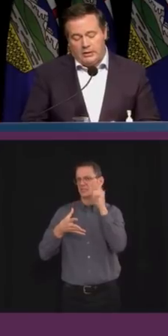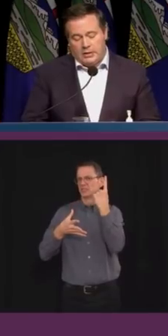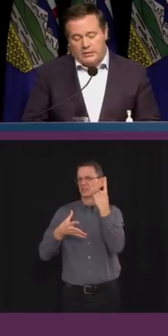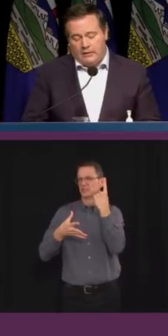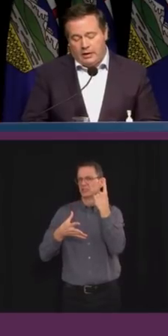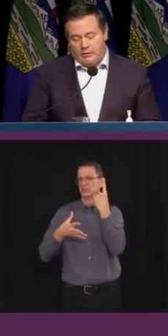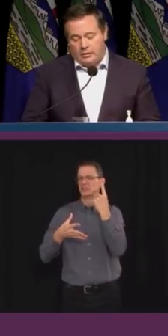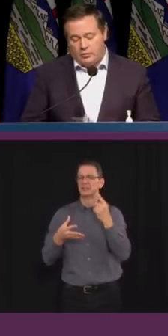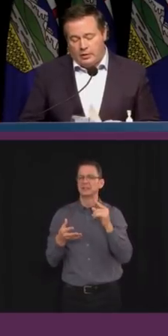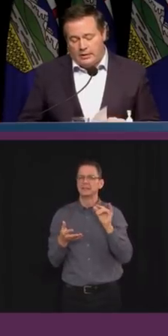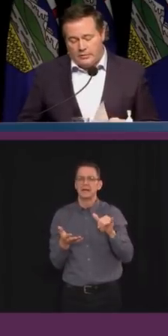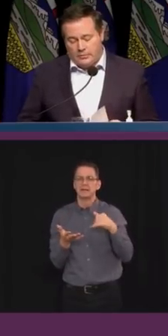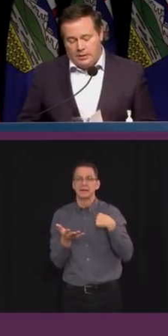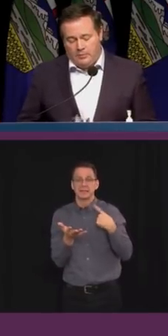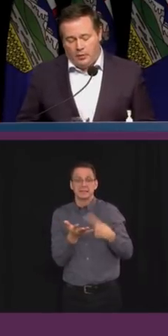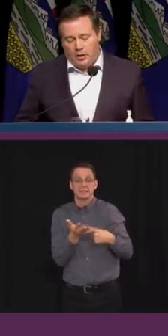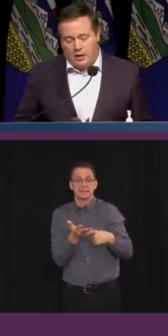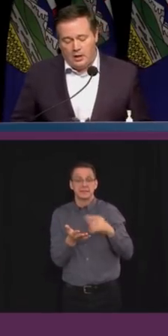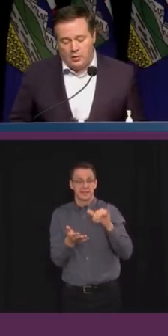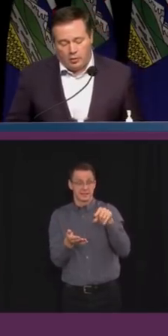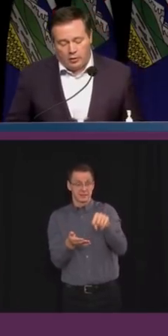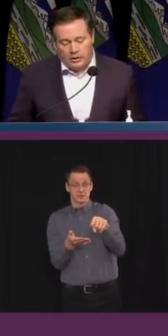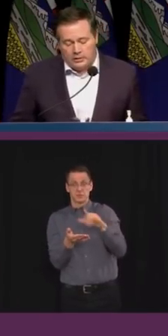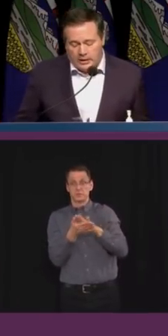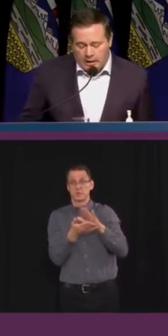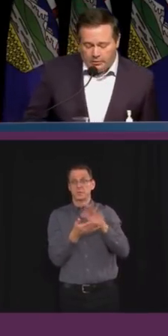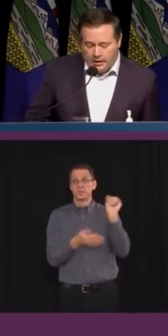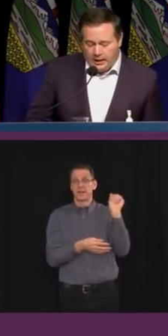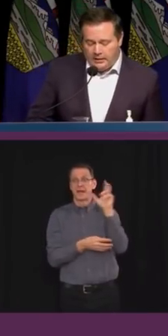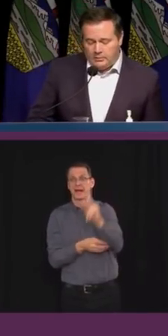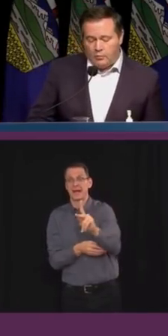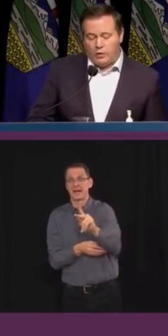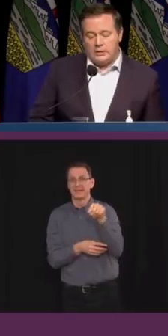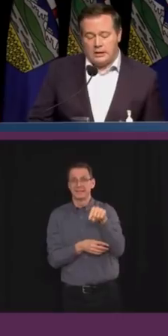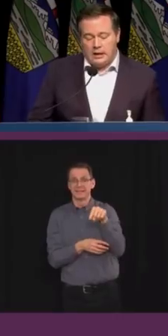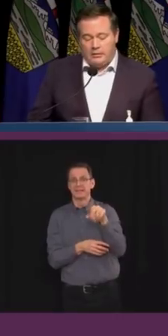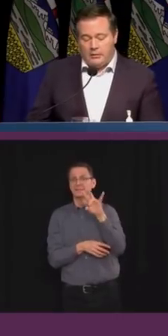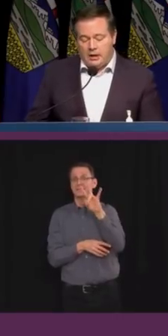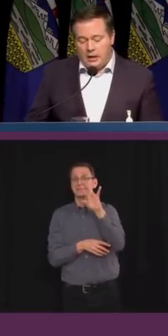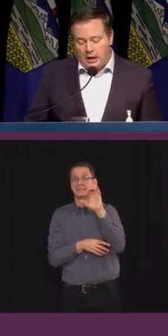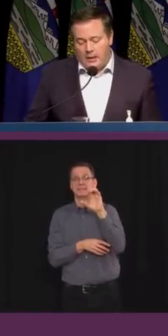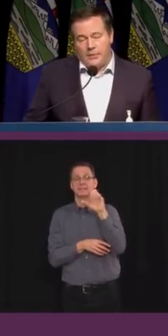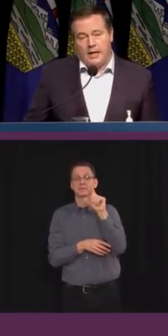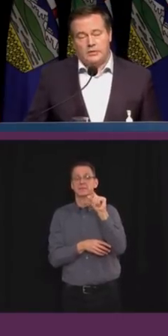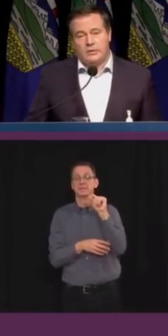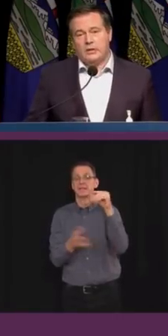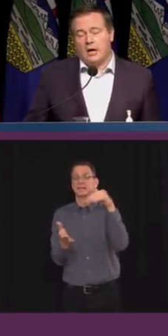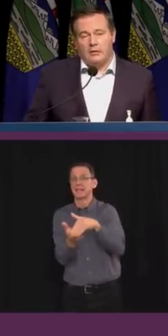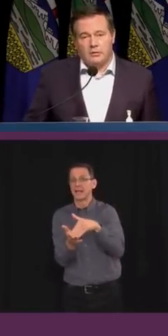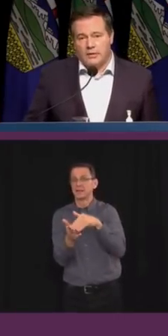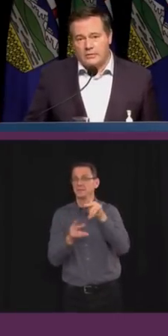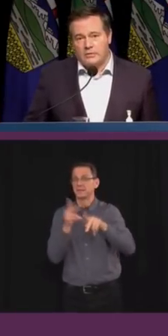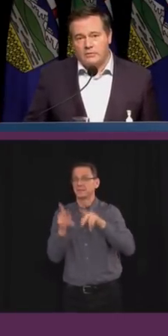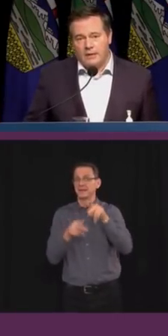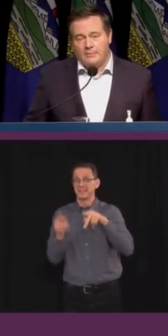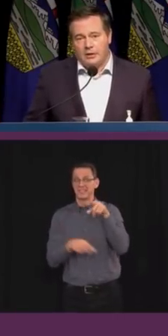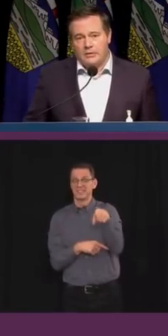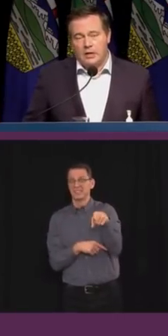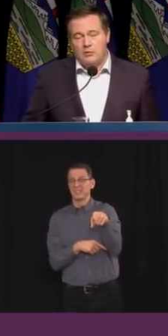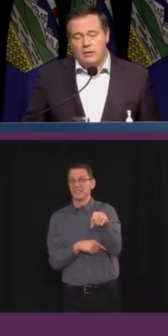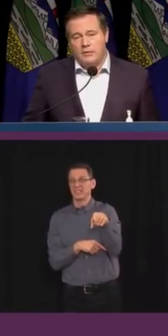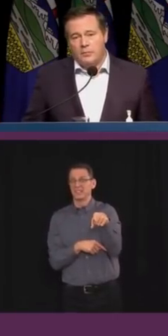at the middle of January, because that's 720,000 people who are learning together and working together. That's hundreds of thousands